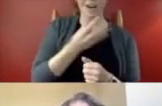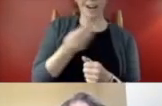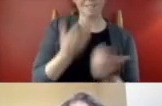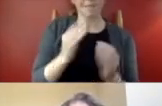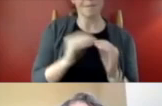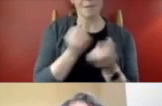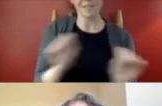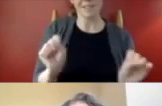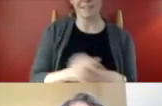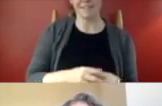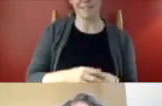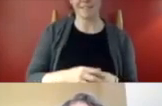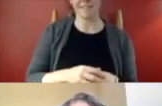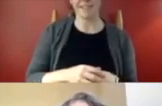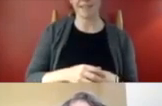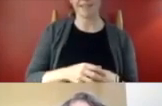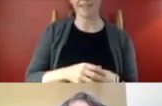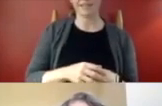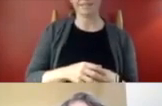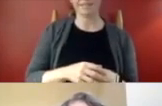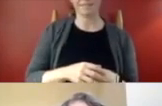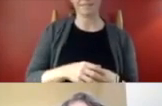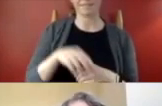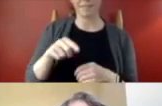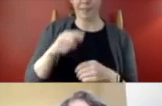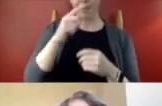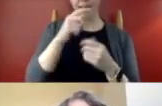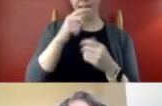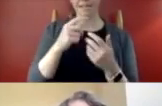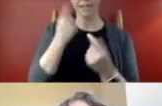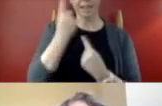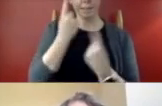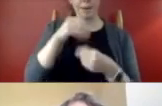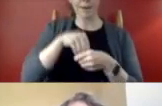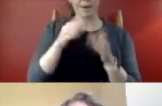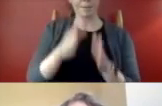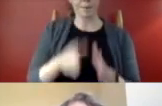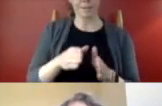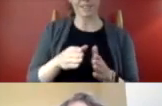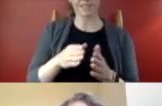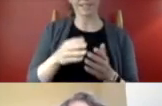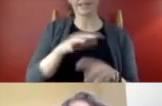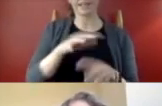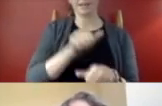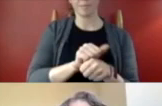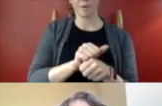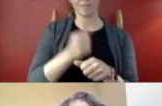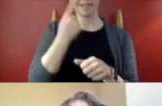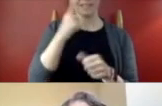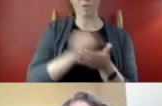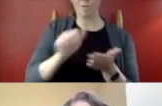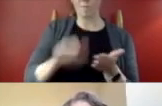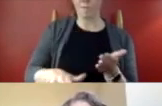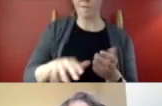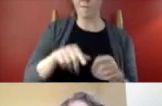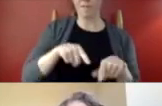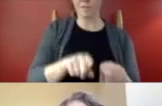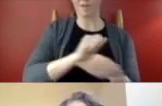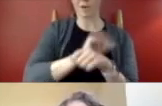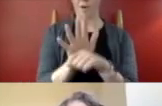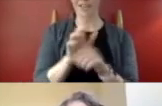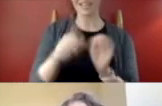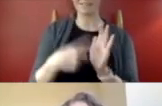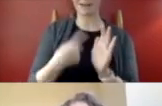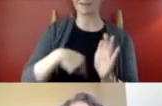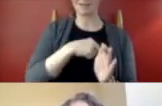about in-person visits for IUD removal during COVID, we've had to face what can sometimes feel like a tension